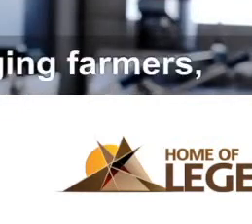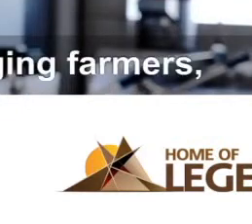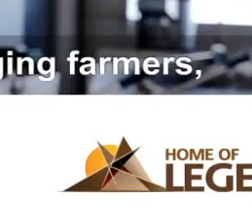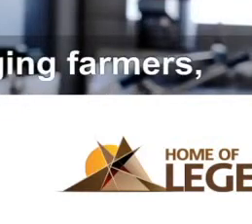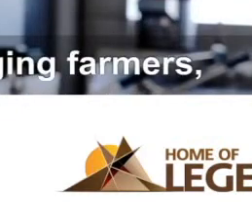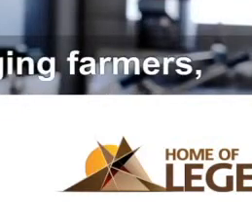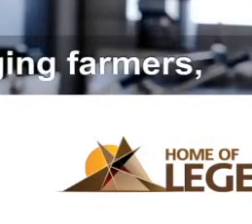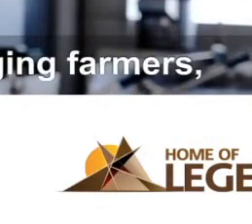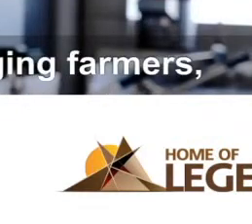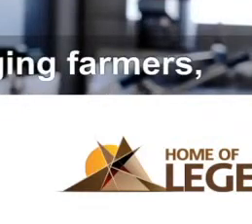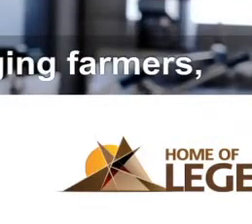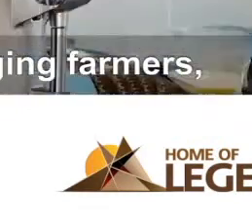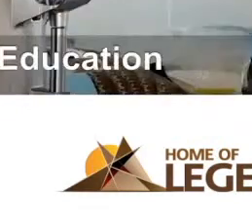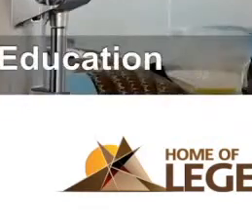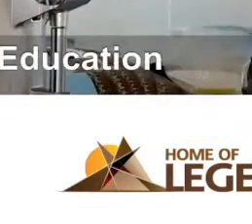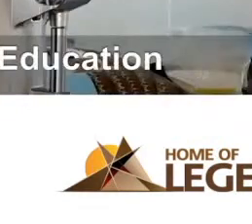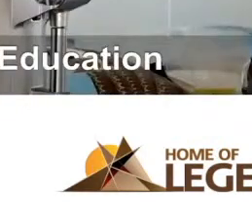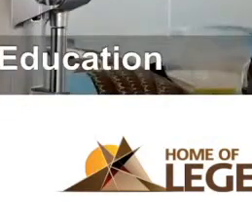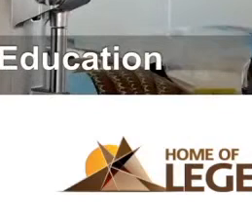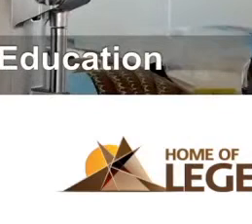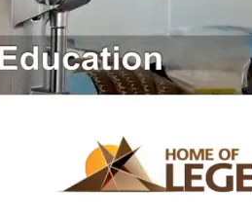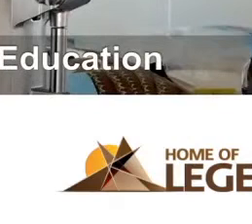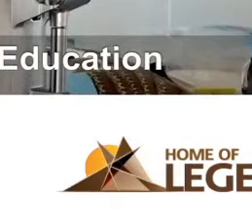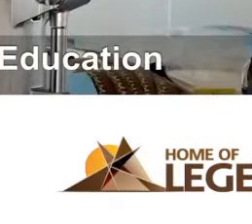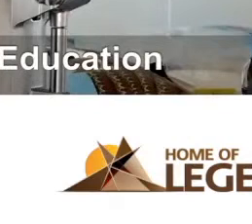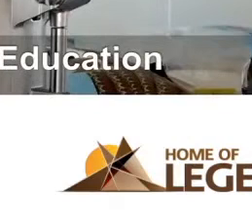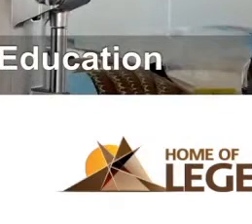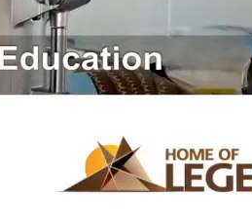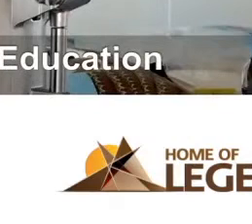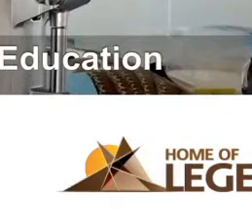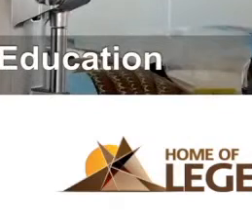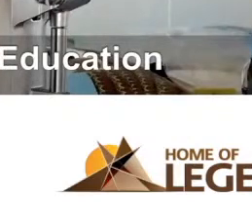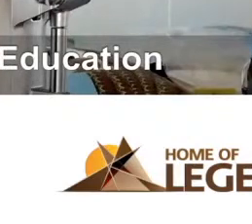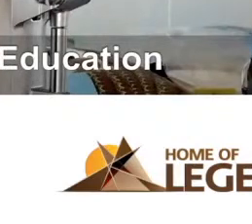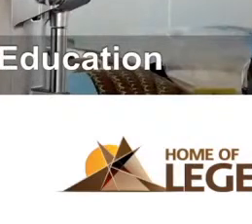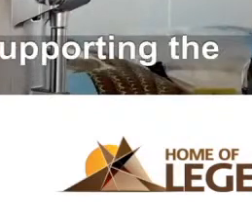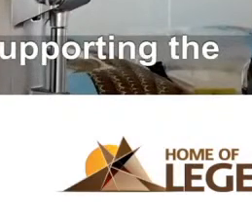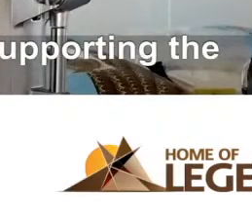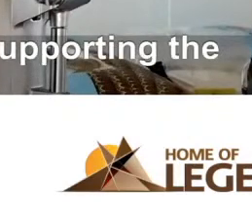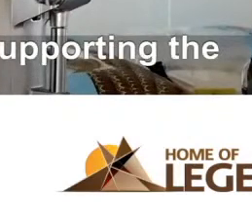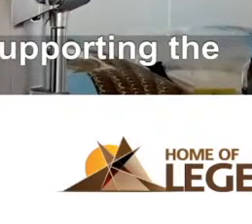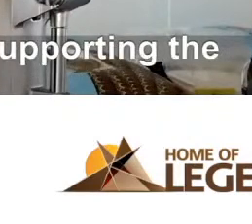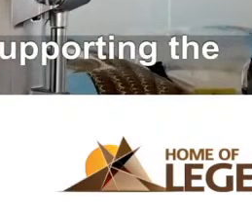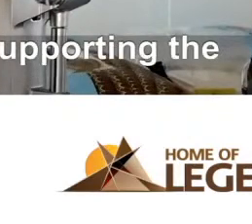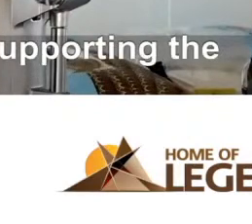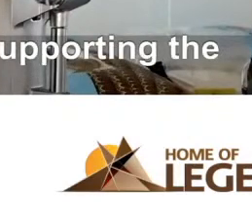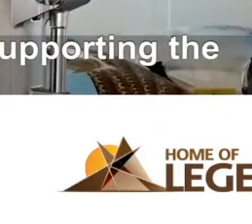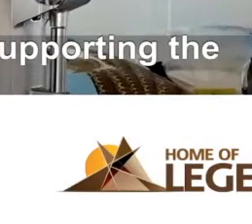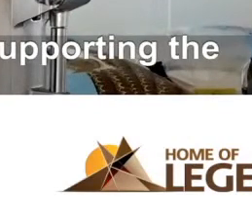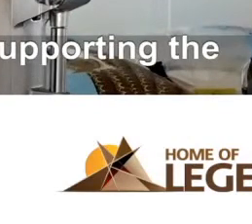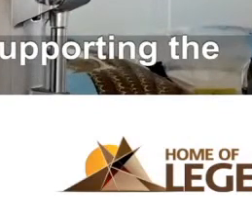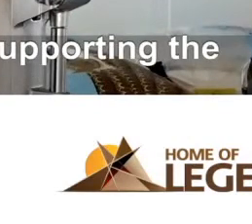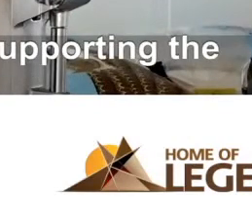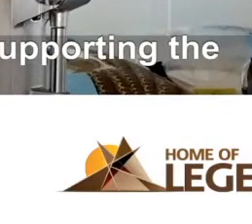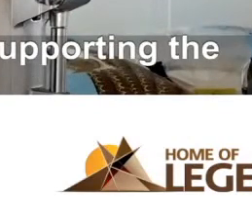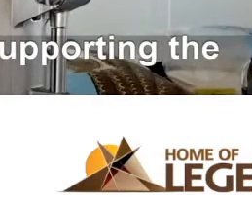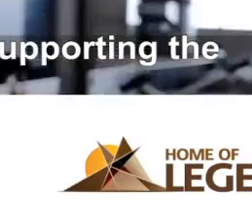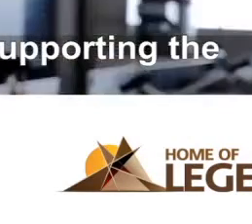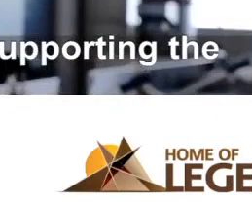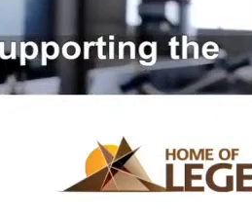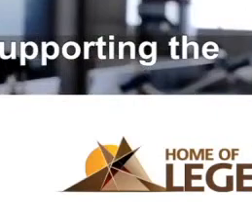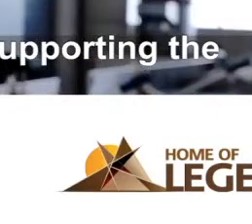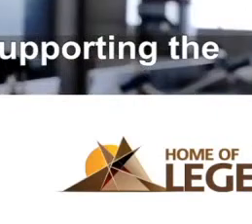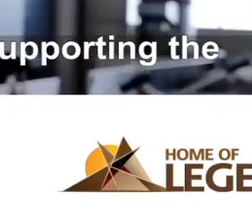vegetables from the emerging farmers. They got prizes through the Department of Education, which was handed over by the National